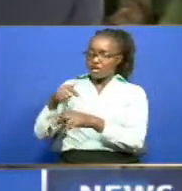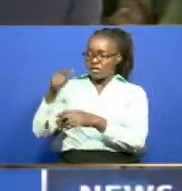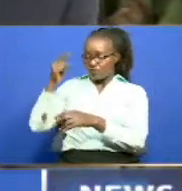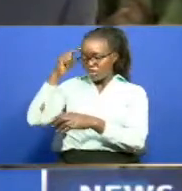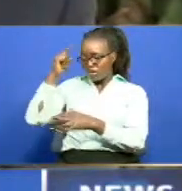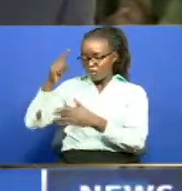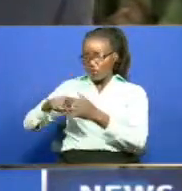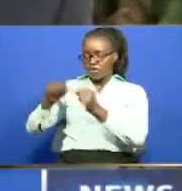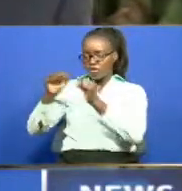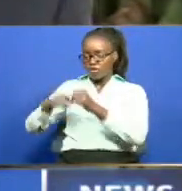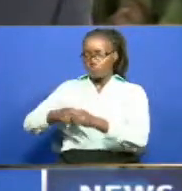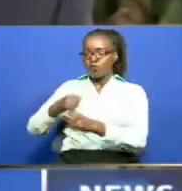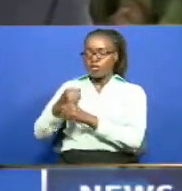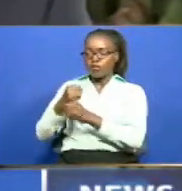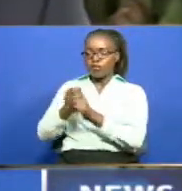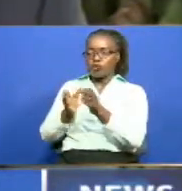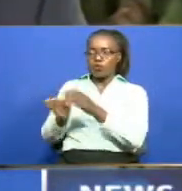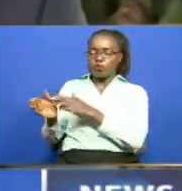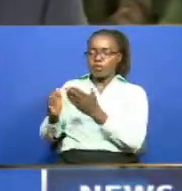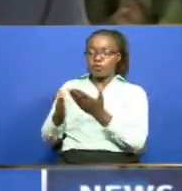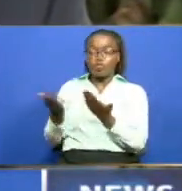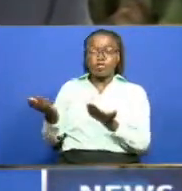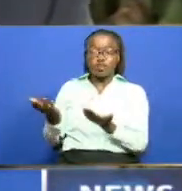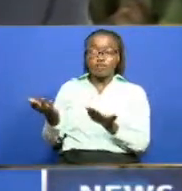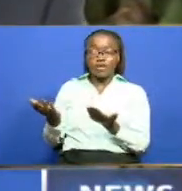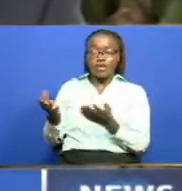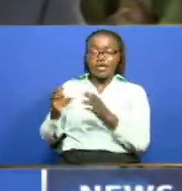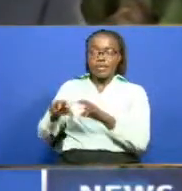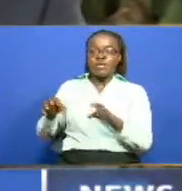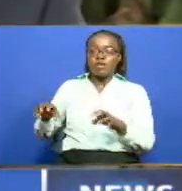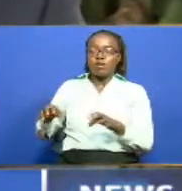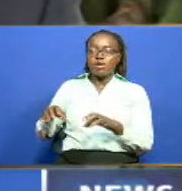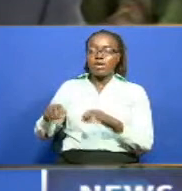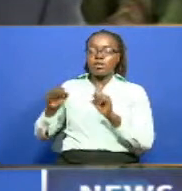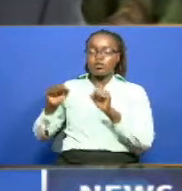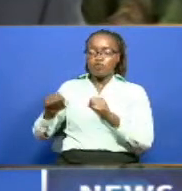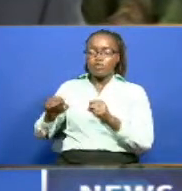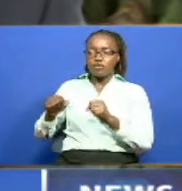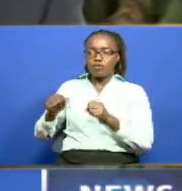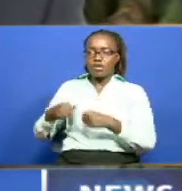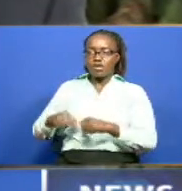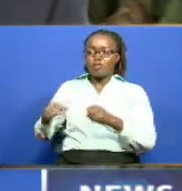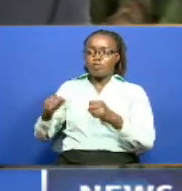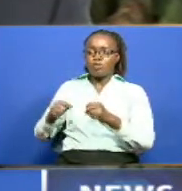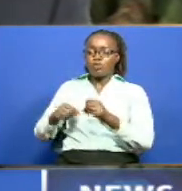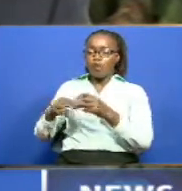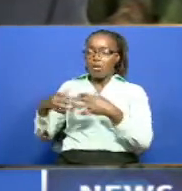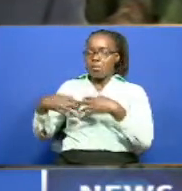can do here? Where are those opportunities and those markets that we might be able to manufacture for